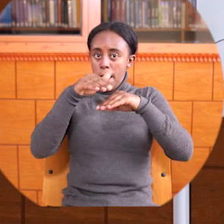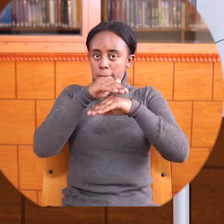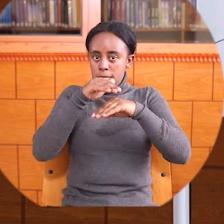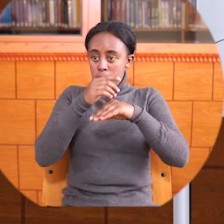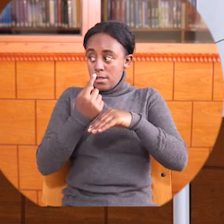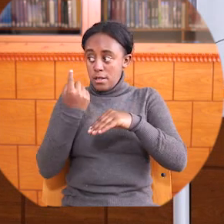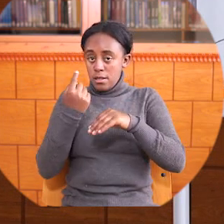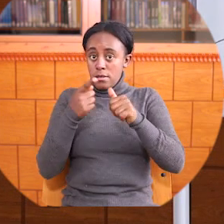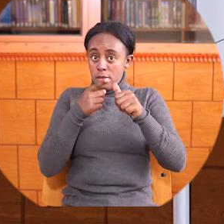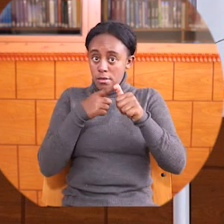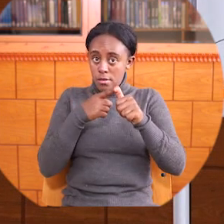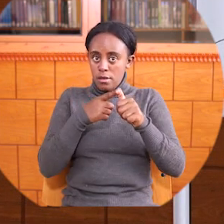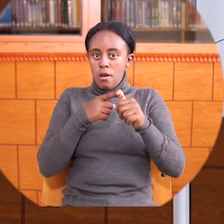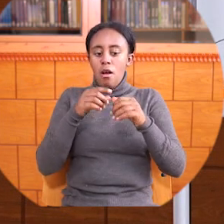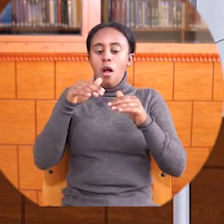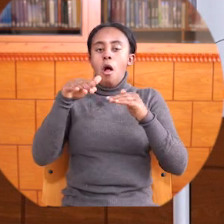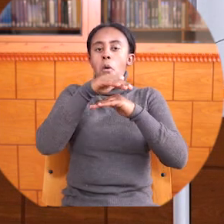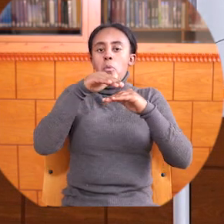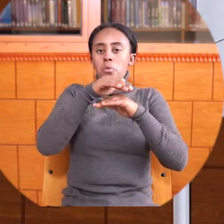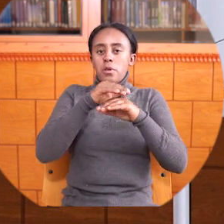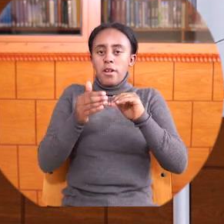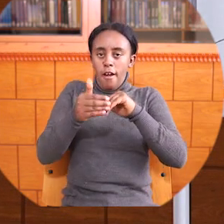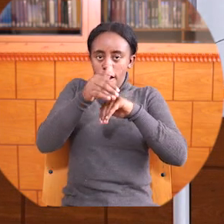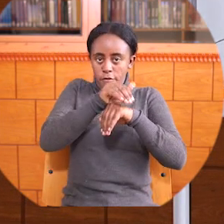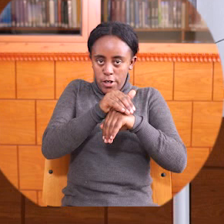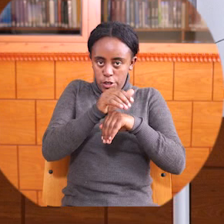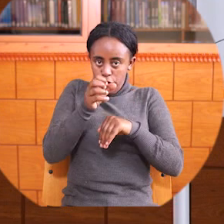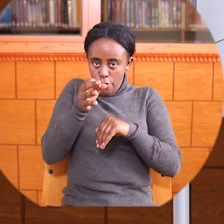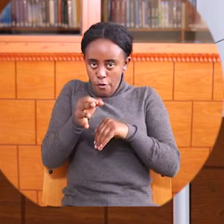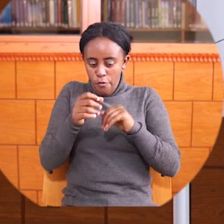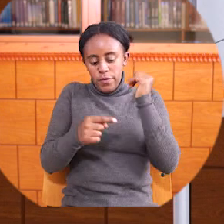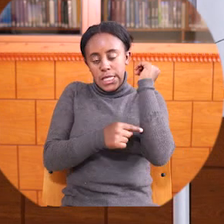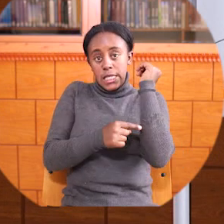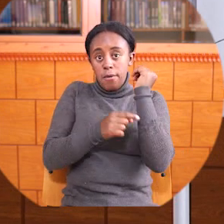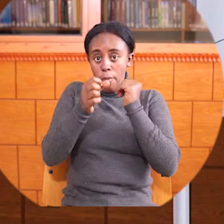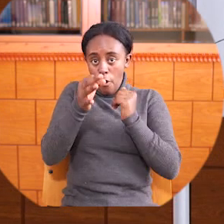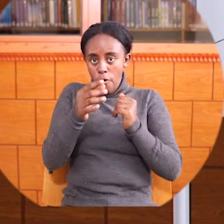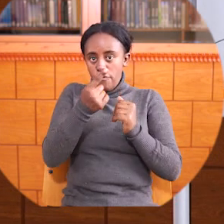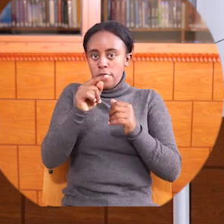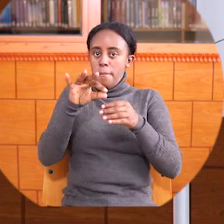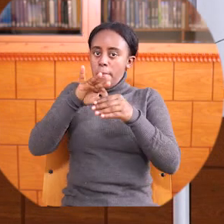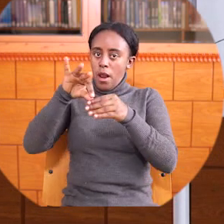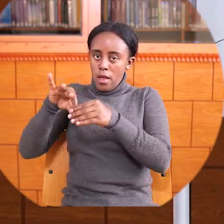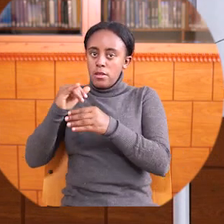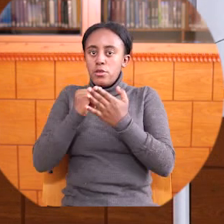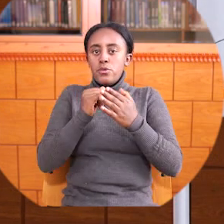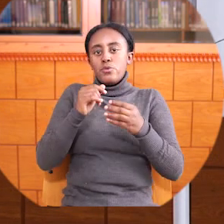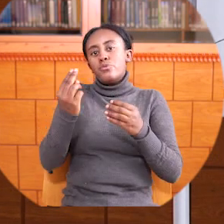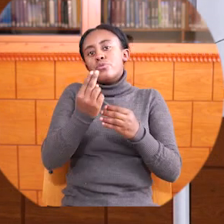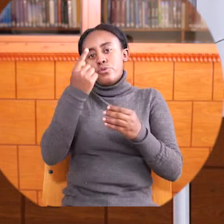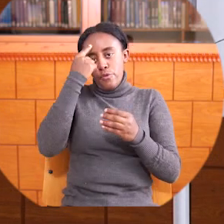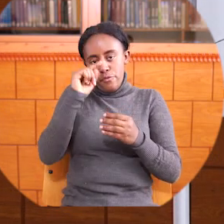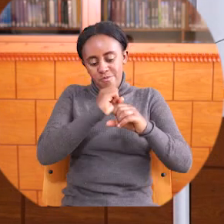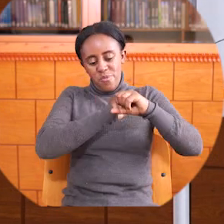Epidermis is the outer coverage of a stem of plant. It is used for protecting